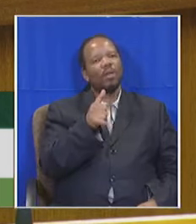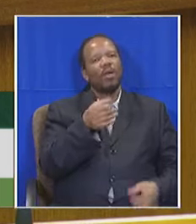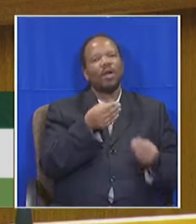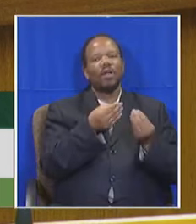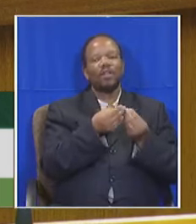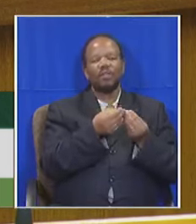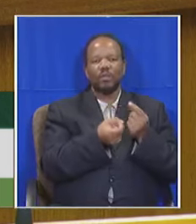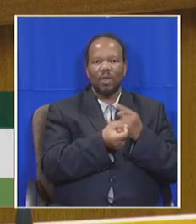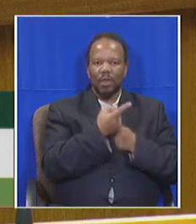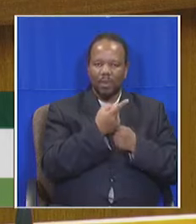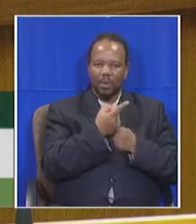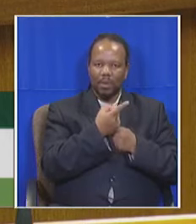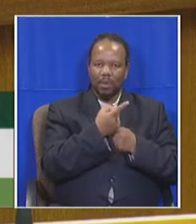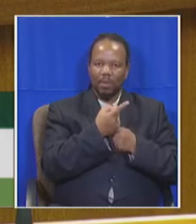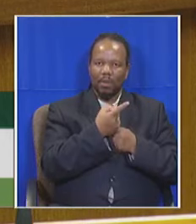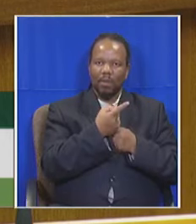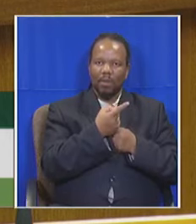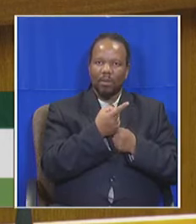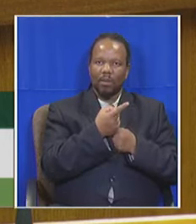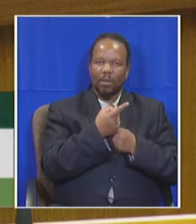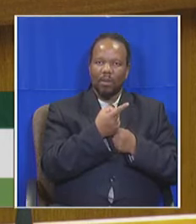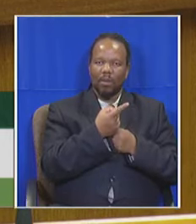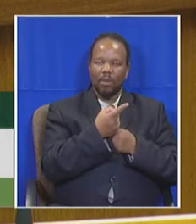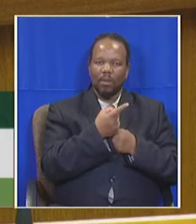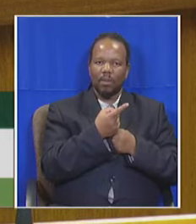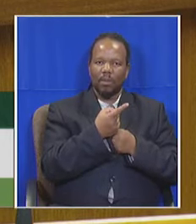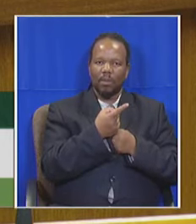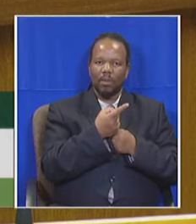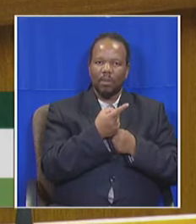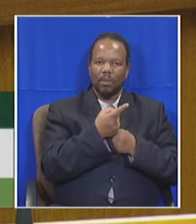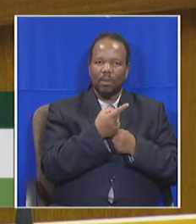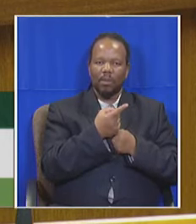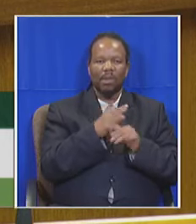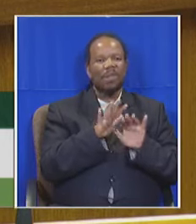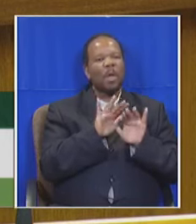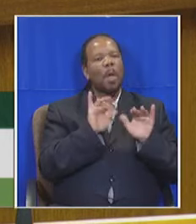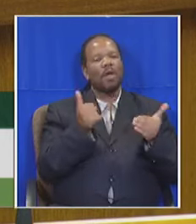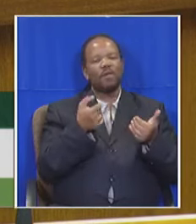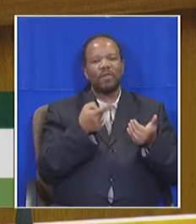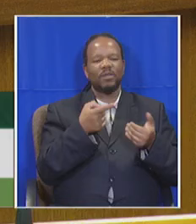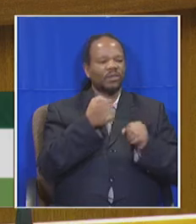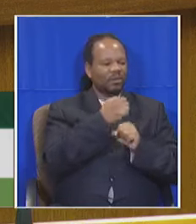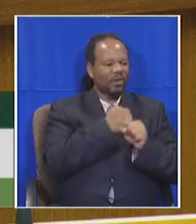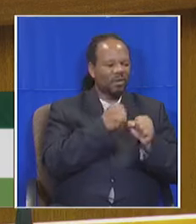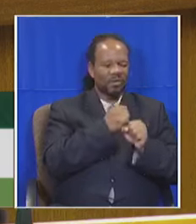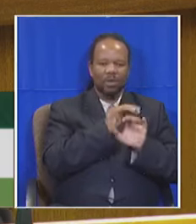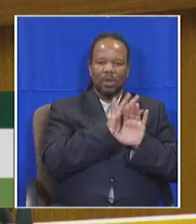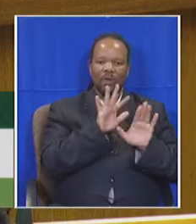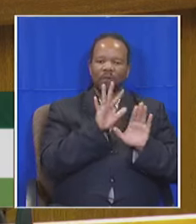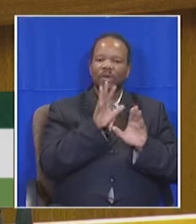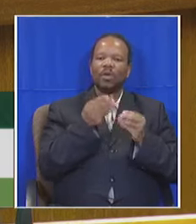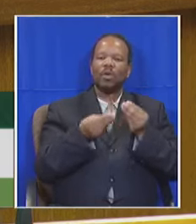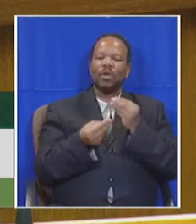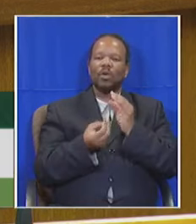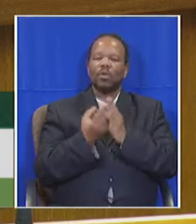which admittedly have stifled the objective priority strategies of inclusive growth and